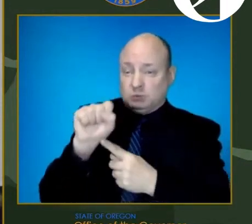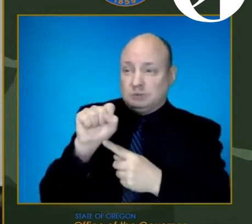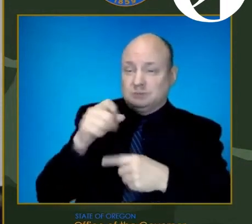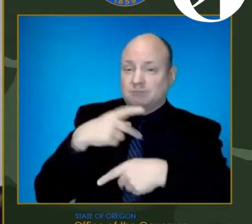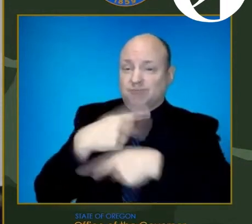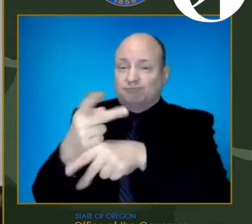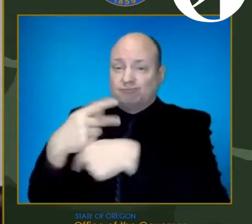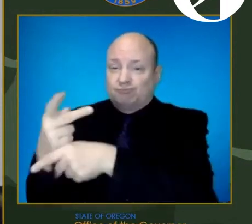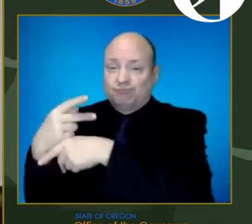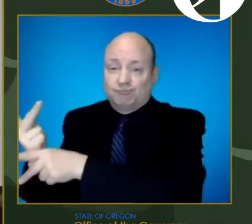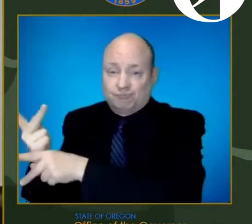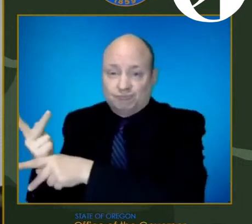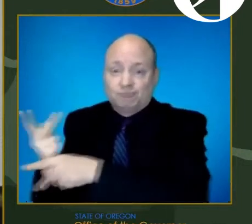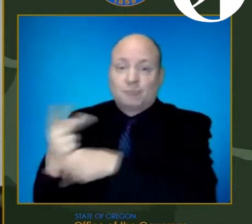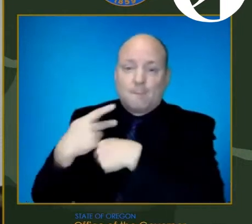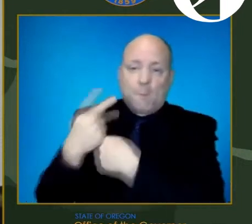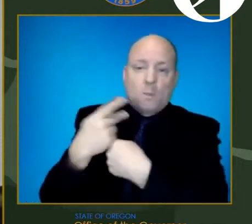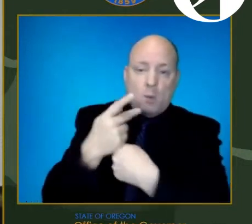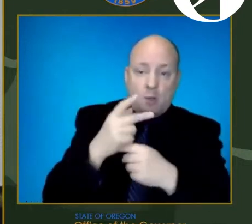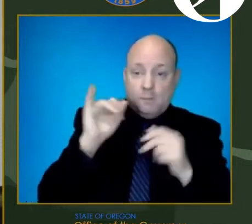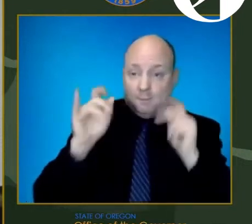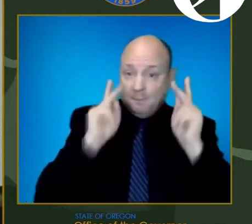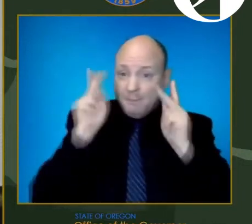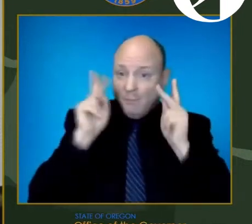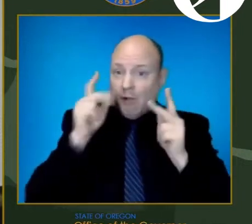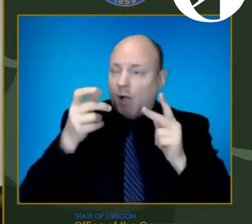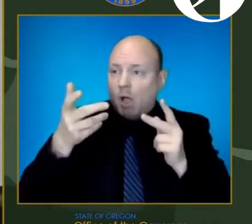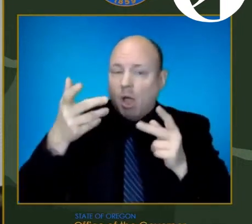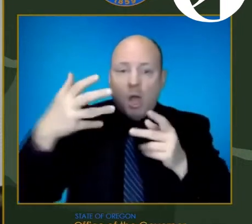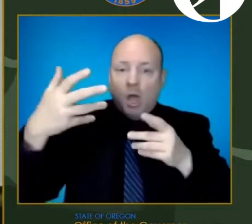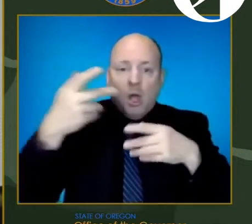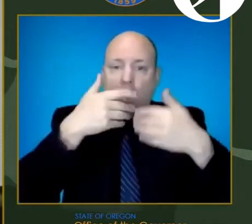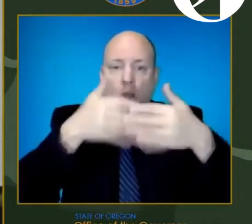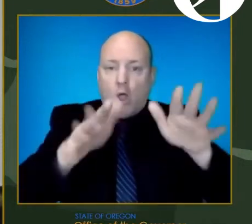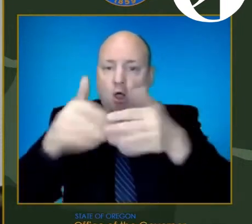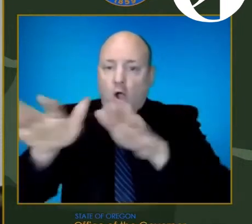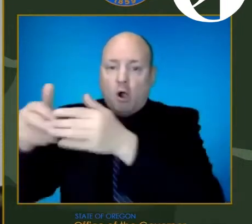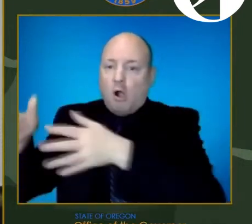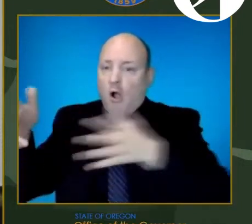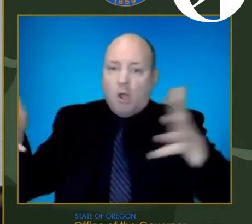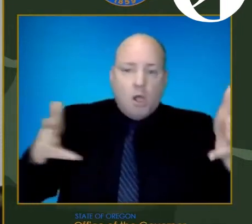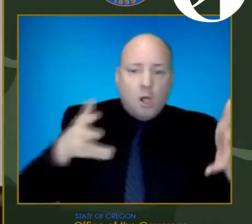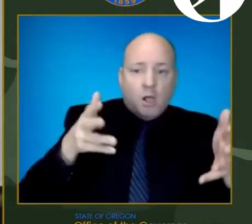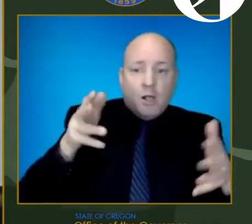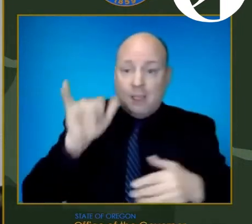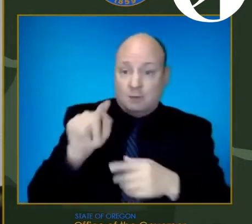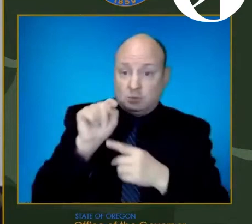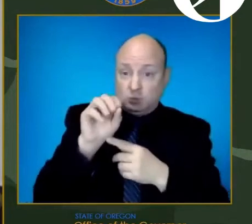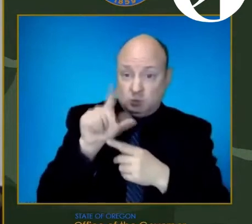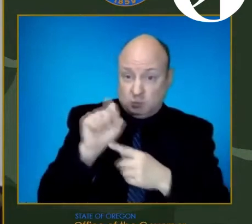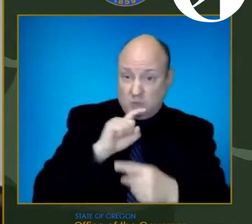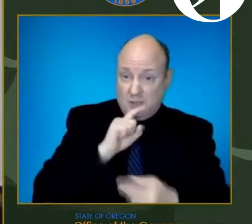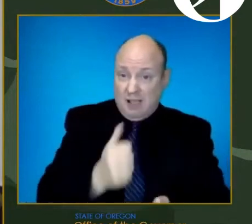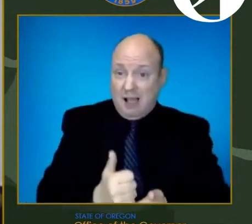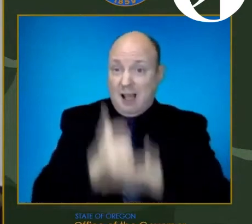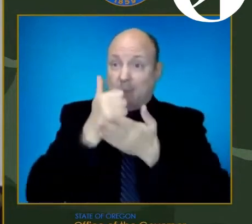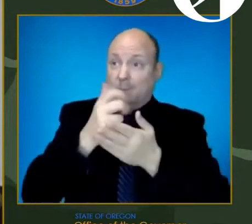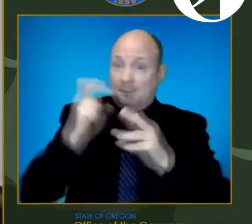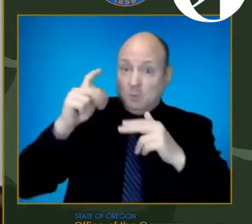system. Most folks lost everything, not just their homes, but the tools they would need to rebuild